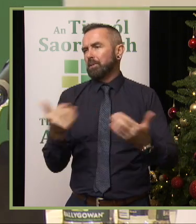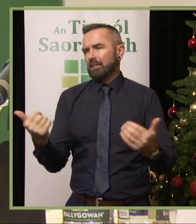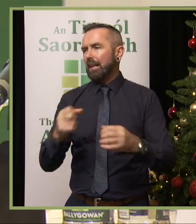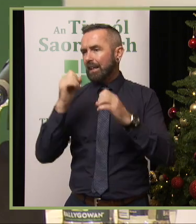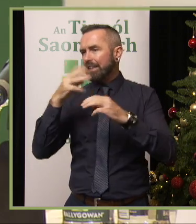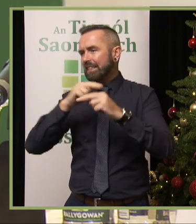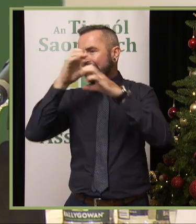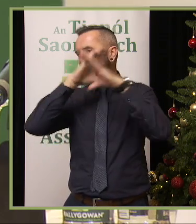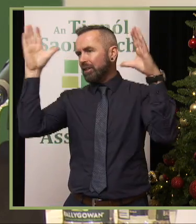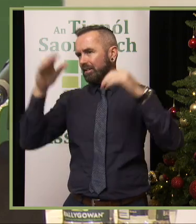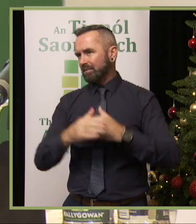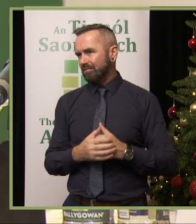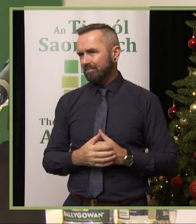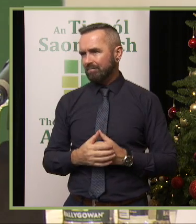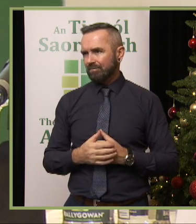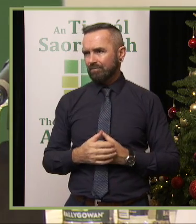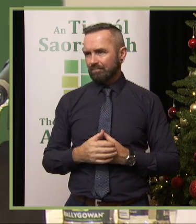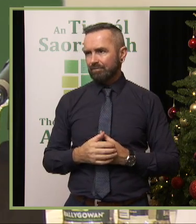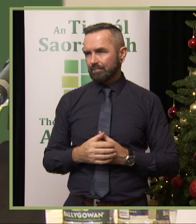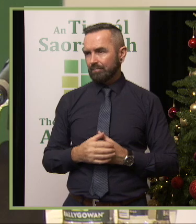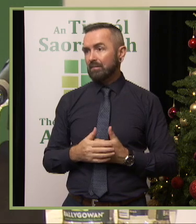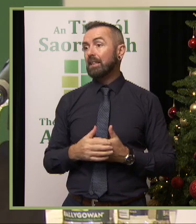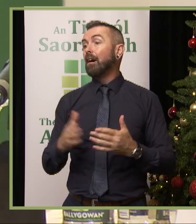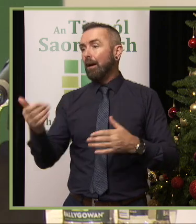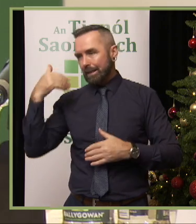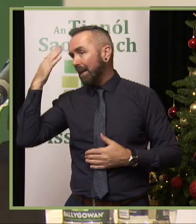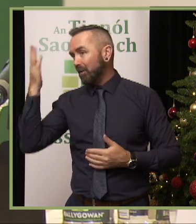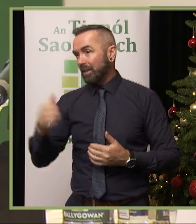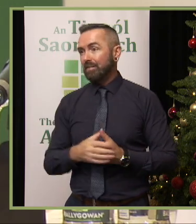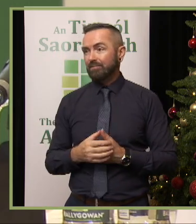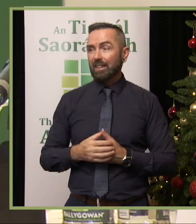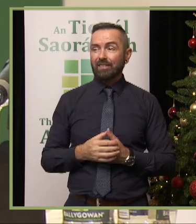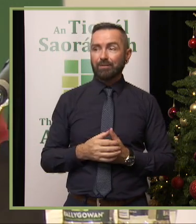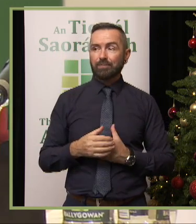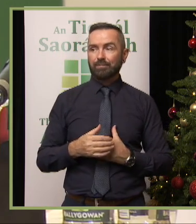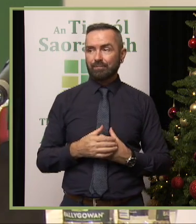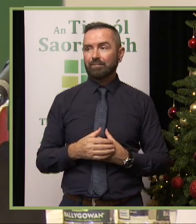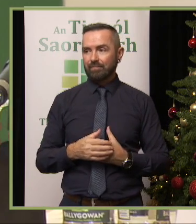the state must work with key stakeholders, including retailers?